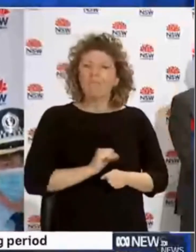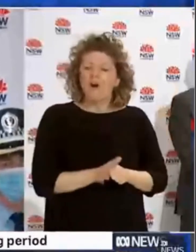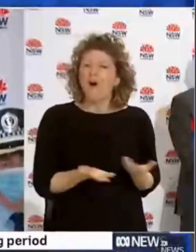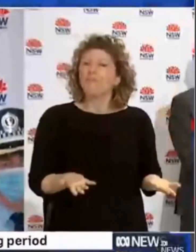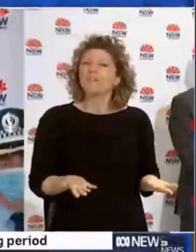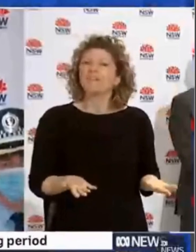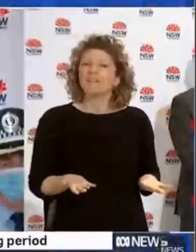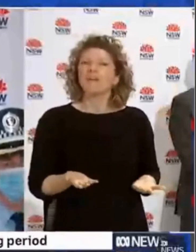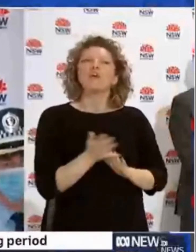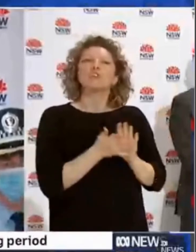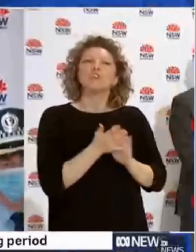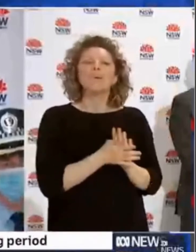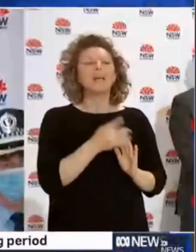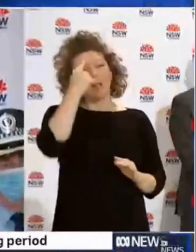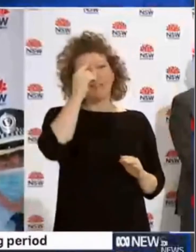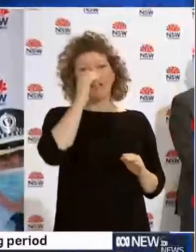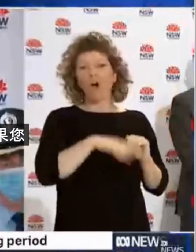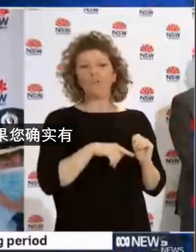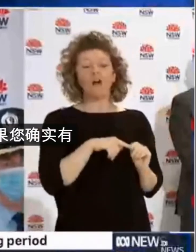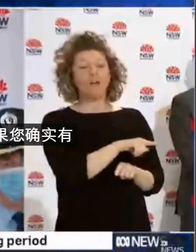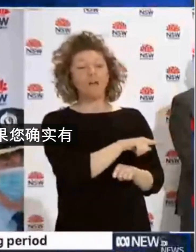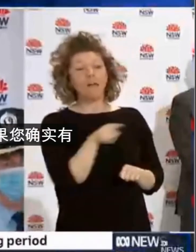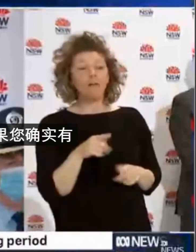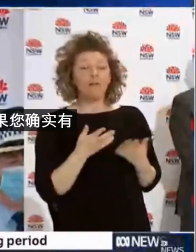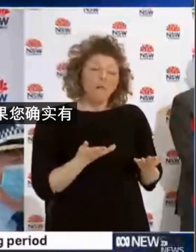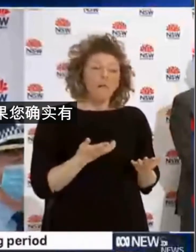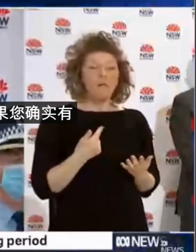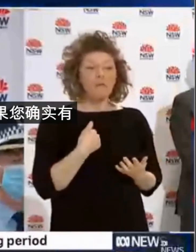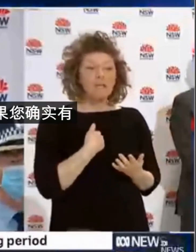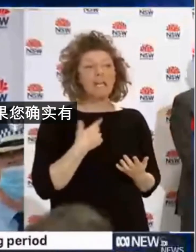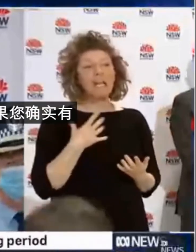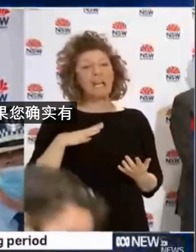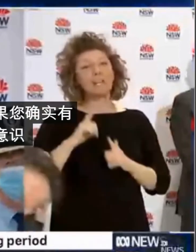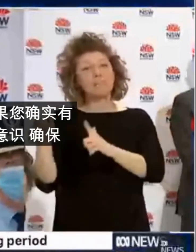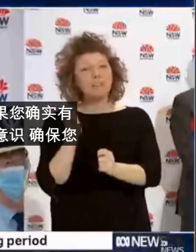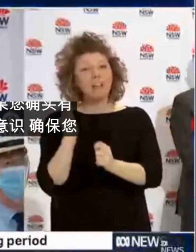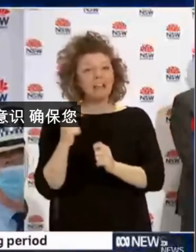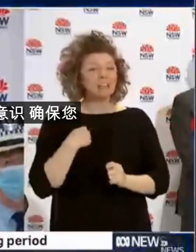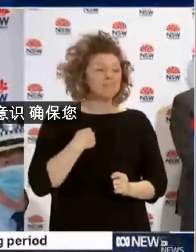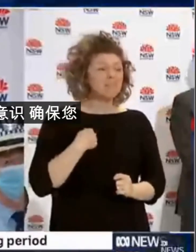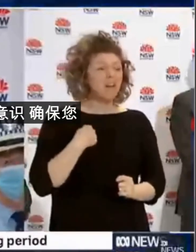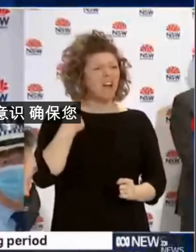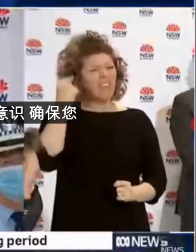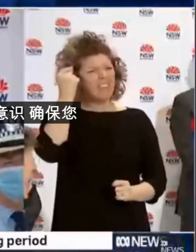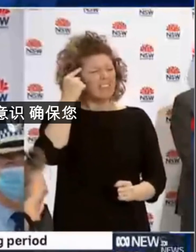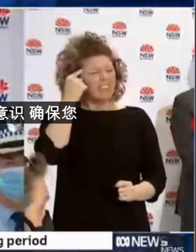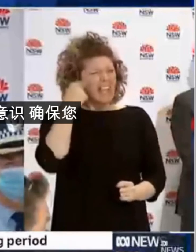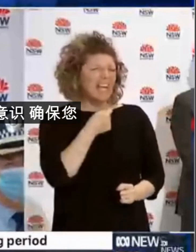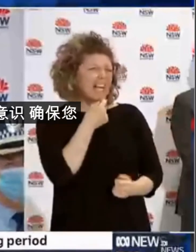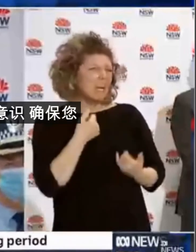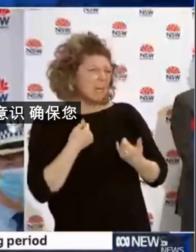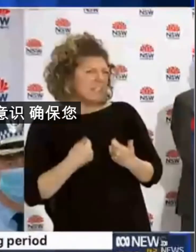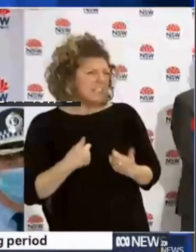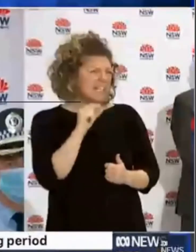as awareness of getting tested, not coming to work if you do have the mildest of symptoms, making sure you've got staff awareness